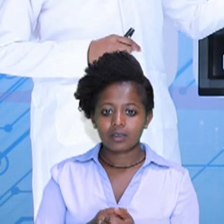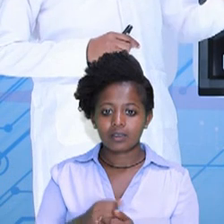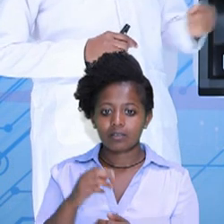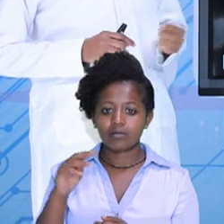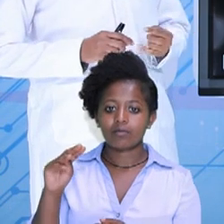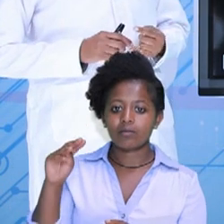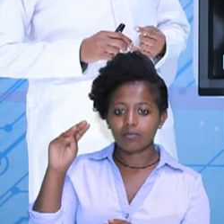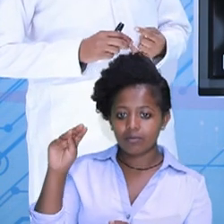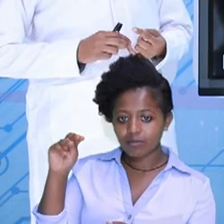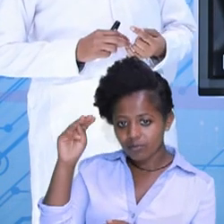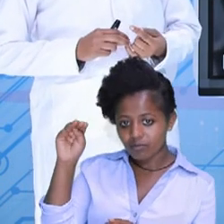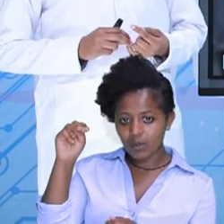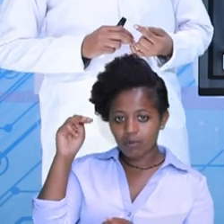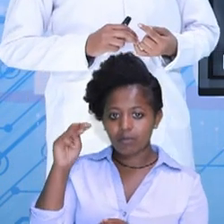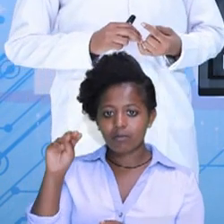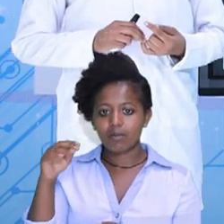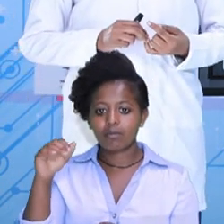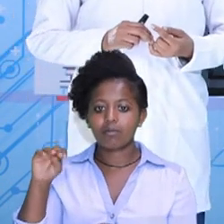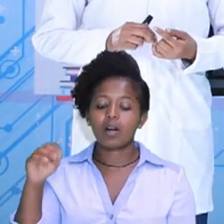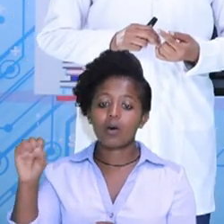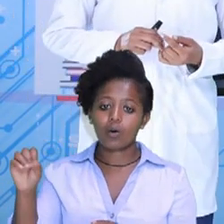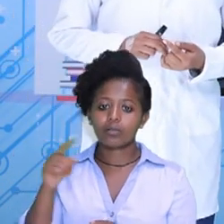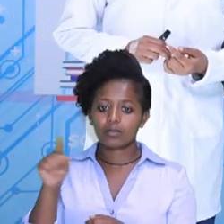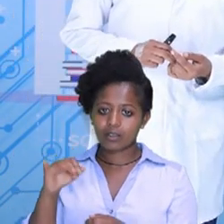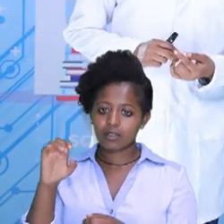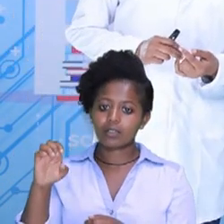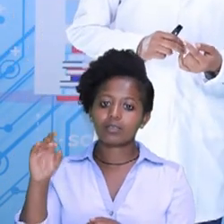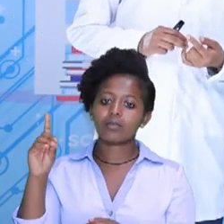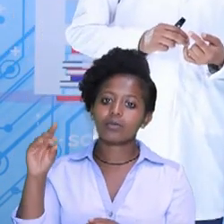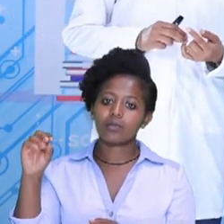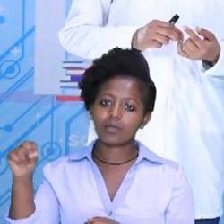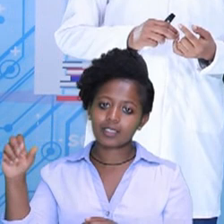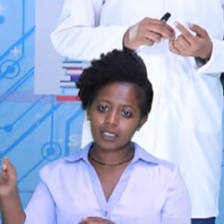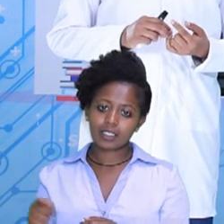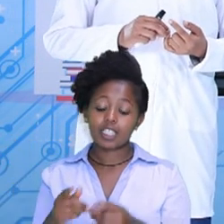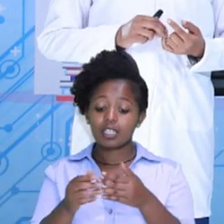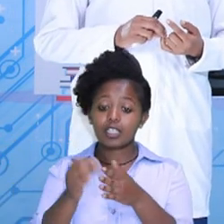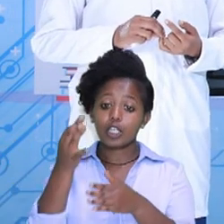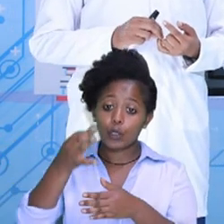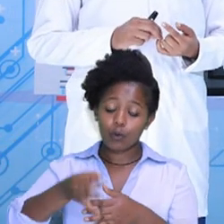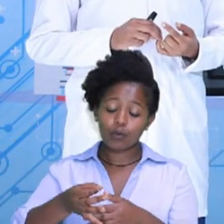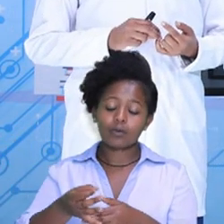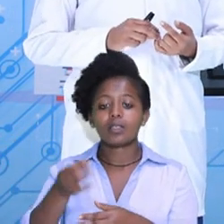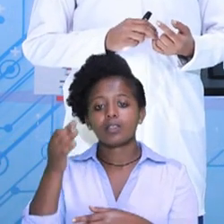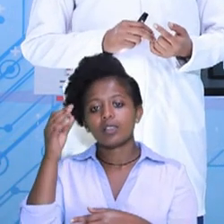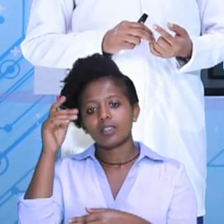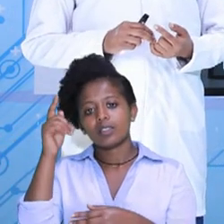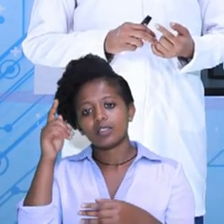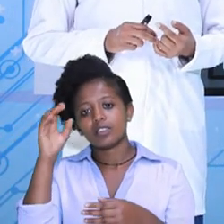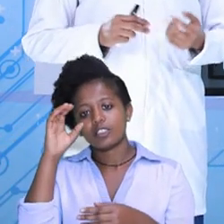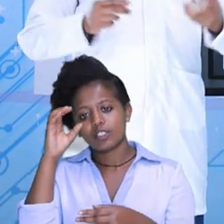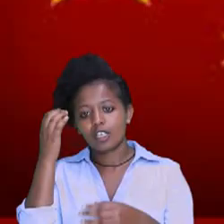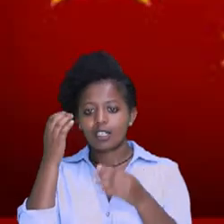Mao Zedong emerged as the leader of Communist Party of China.